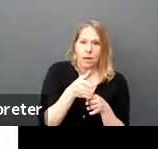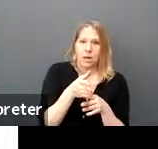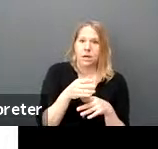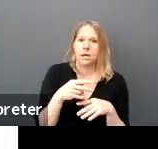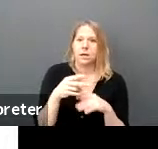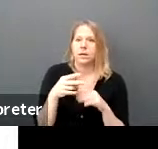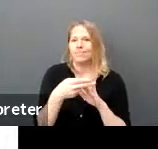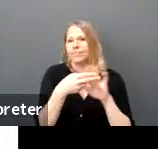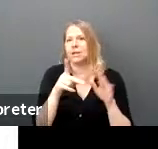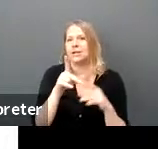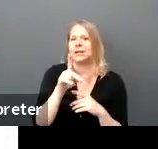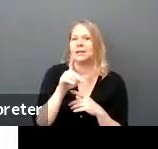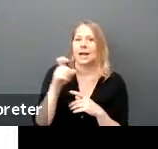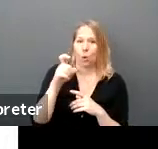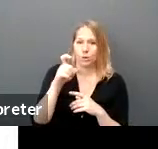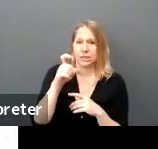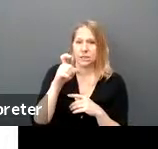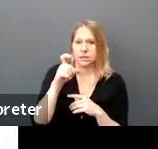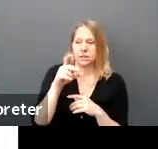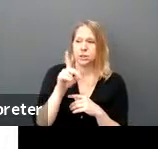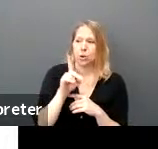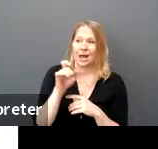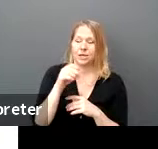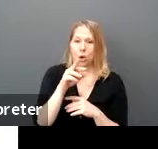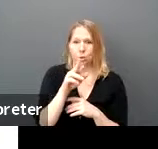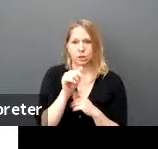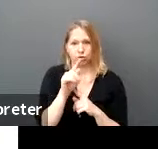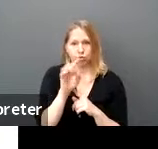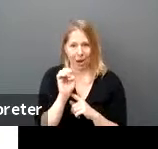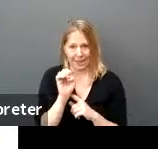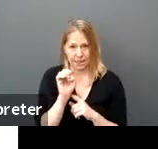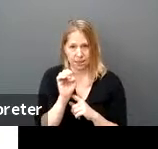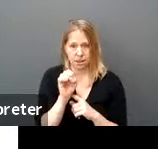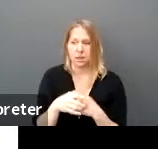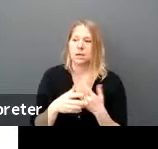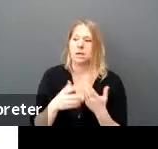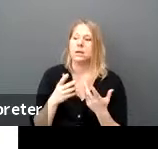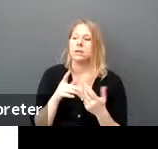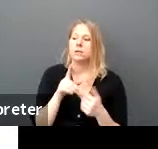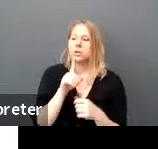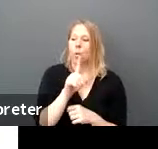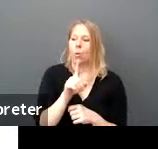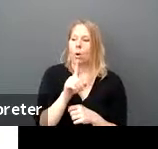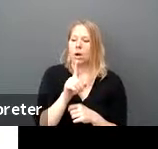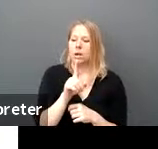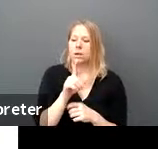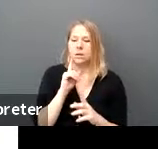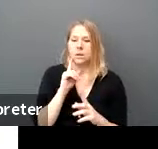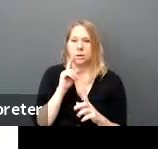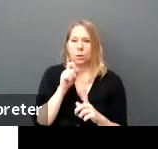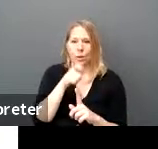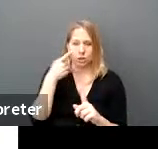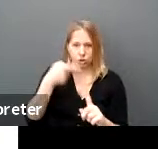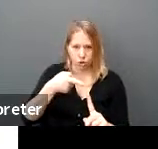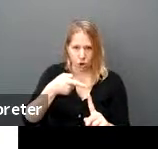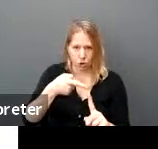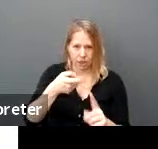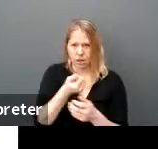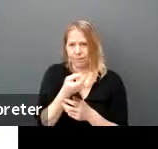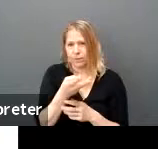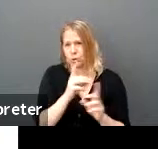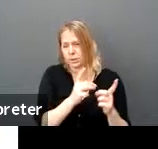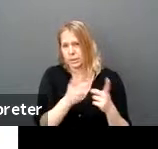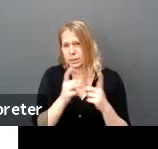is diagnosis, and so looking at the diagnosis rates. And so one of those that we have targeted in our